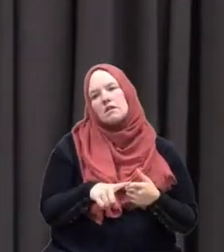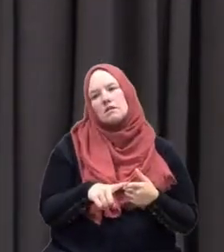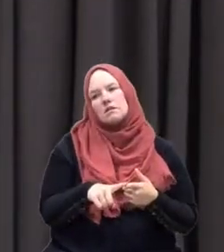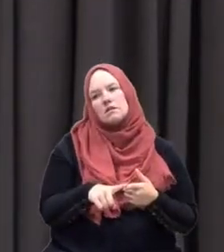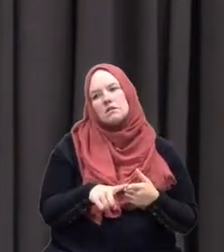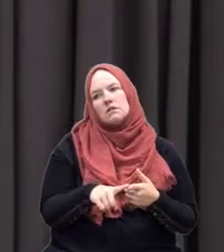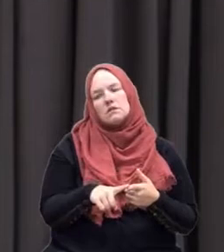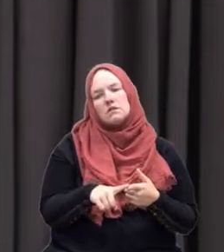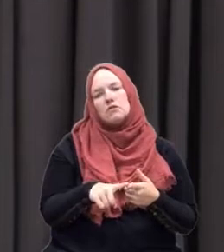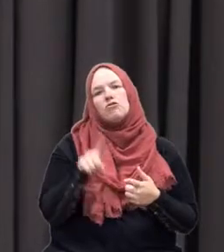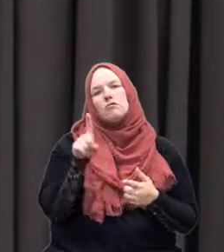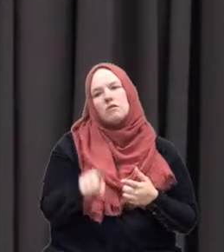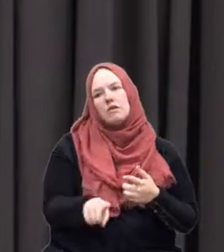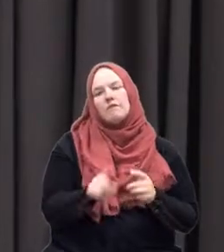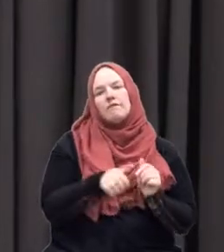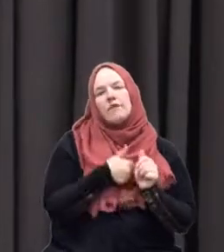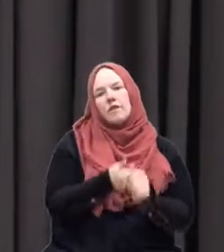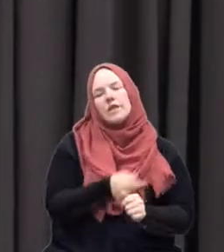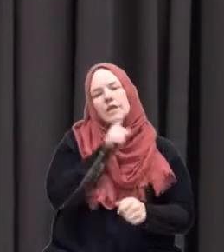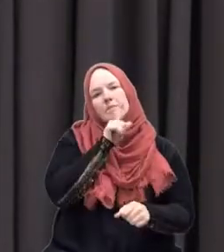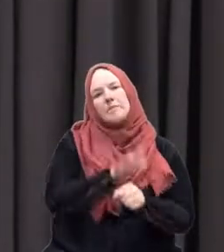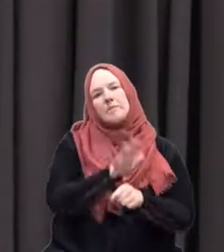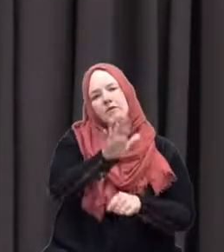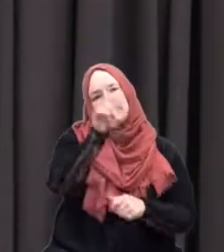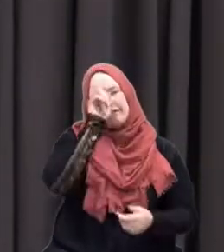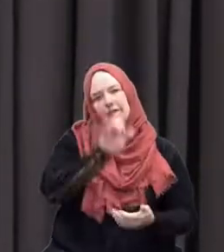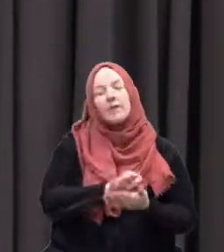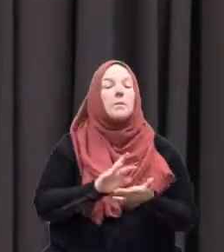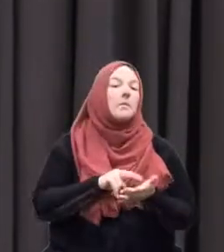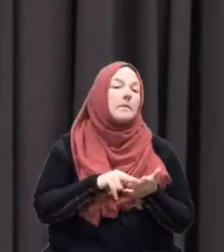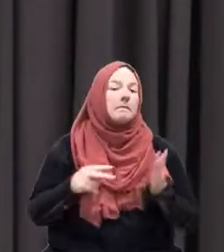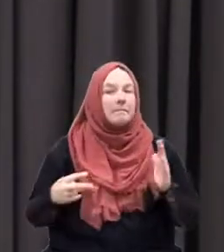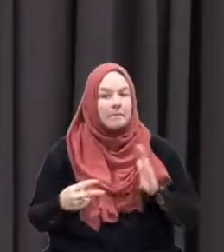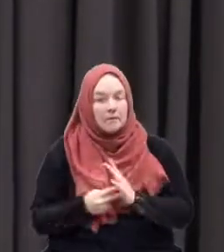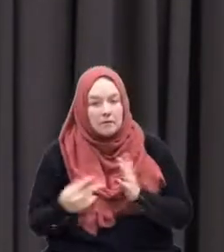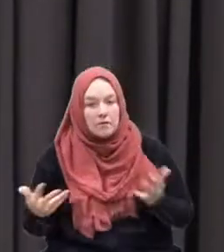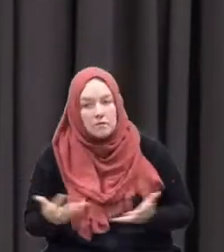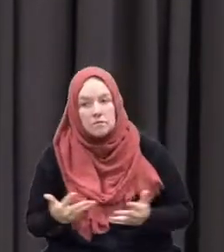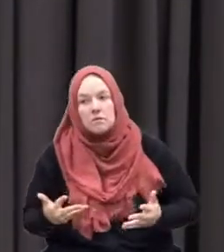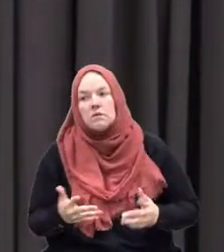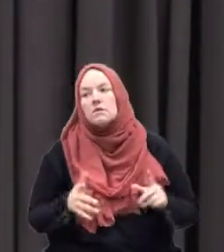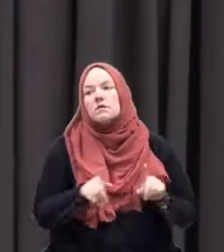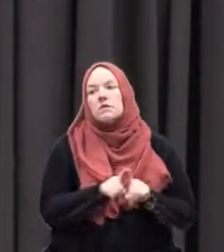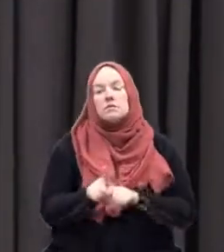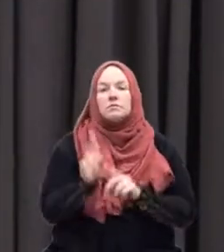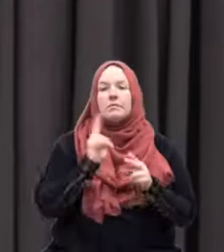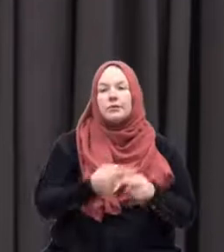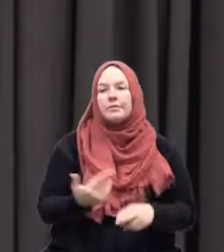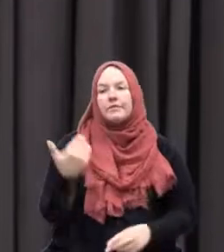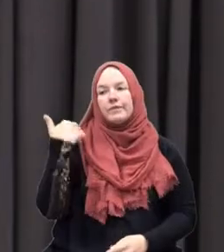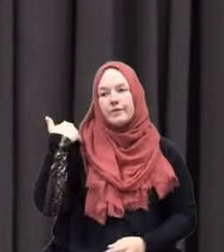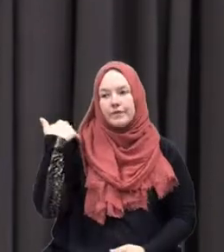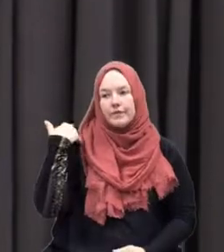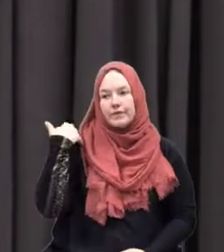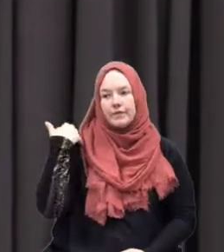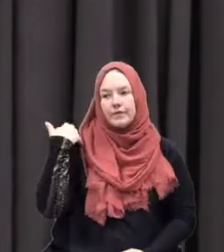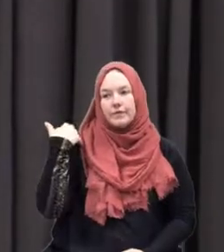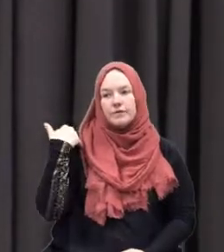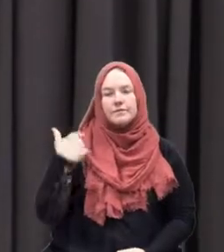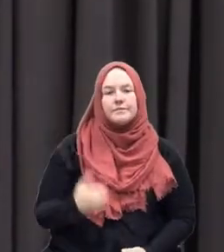sign on the commitment to your faith. Which means, as we mentioned